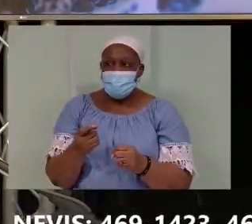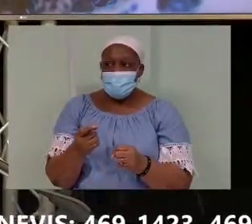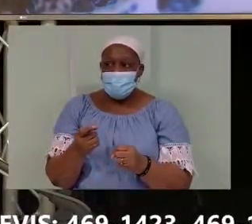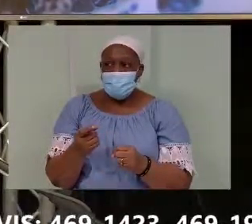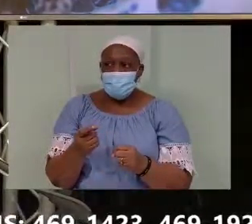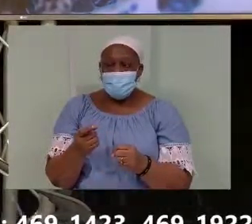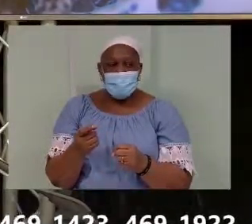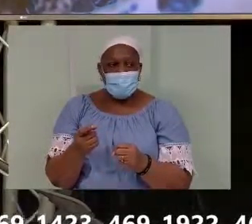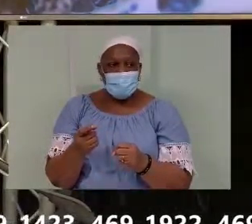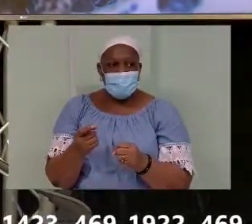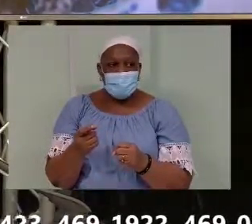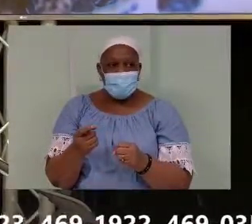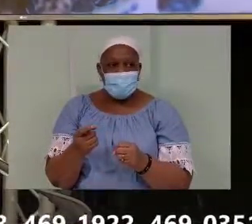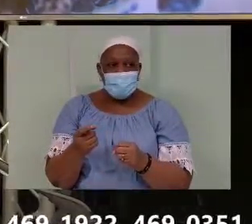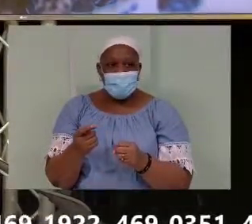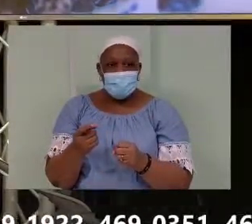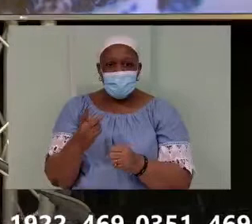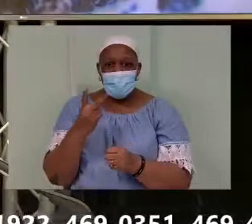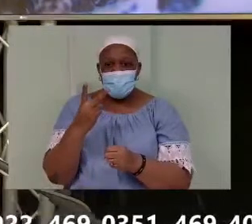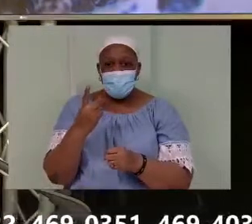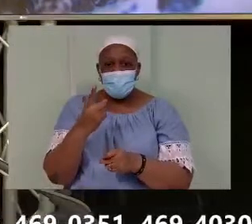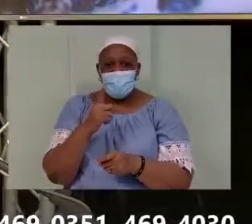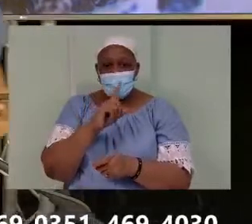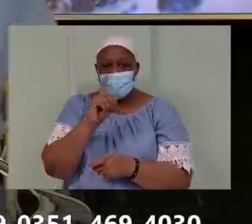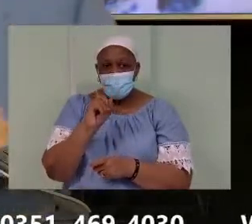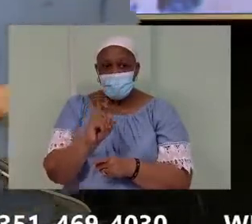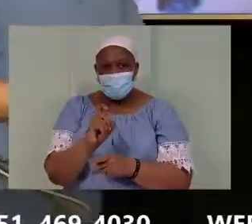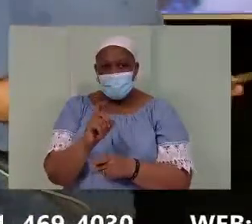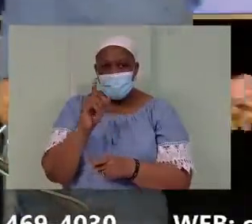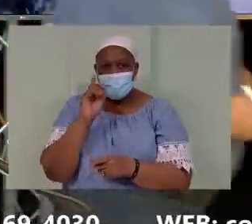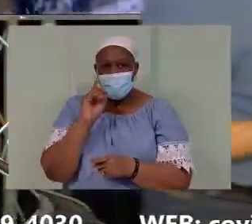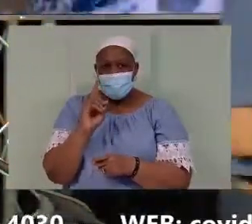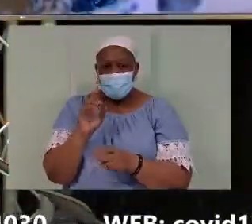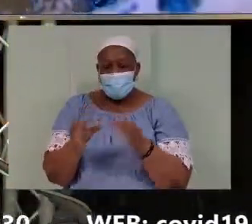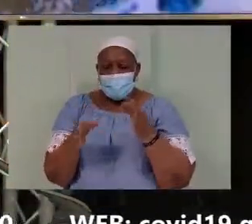COVID-19? Mr. Samuel?